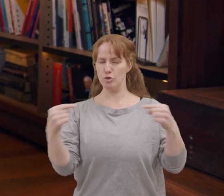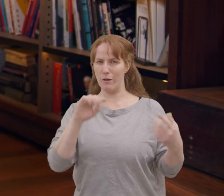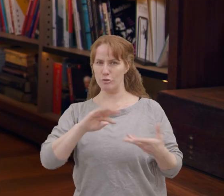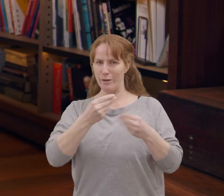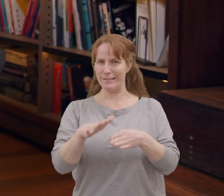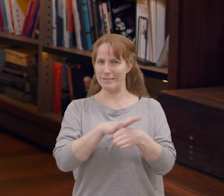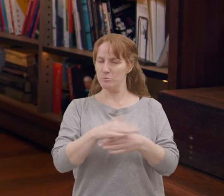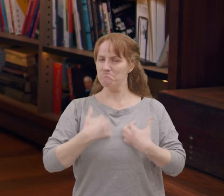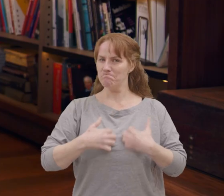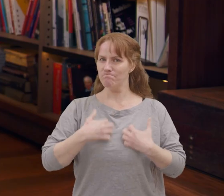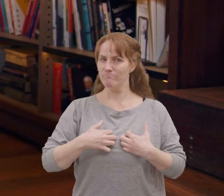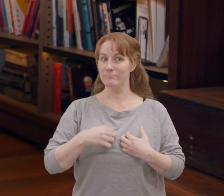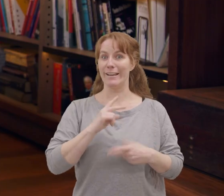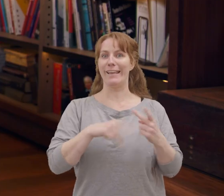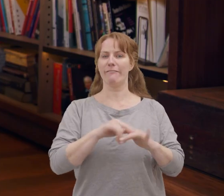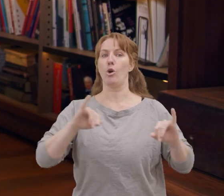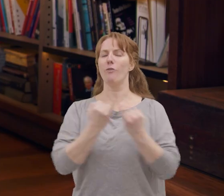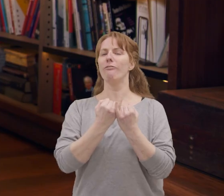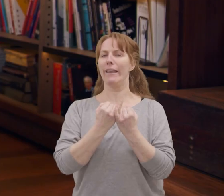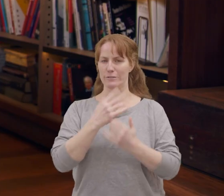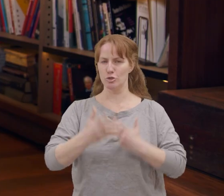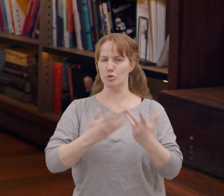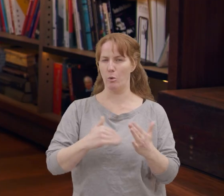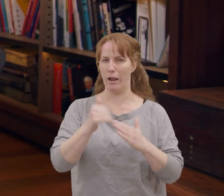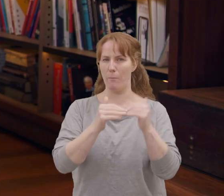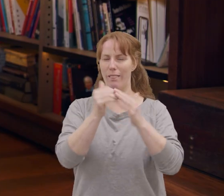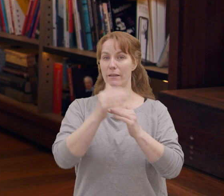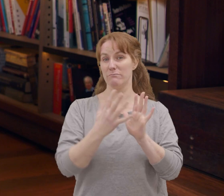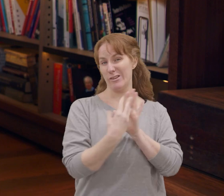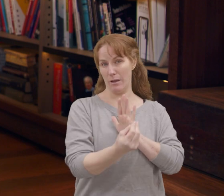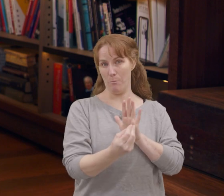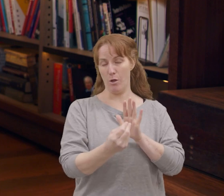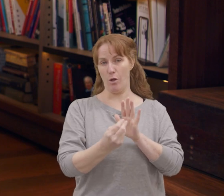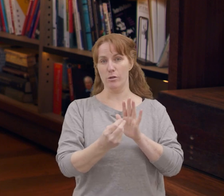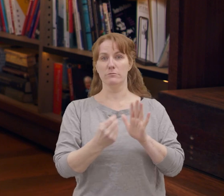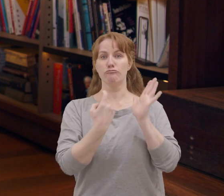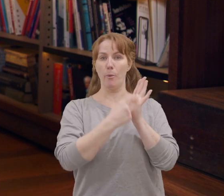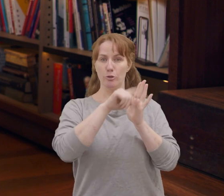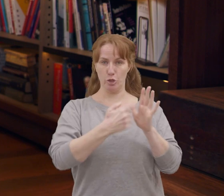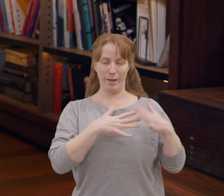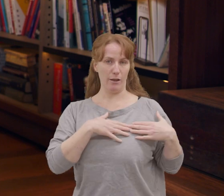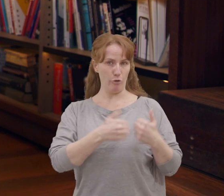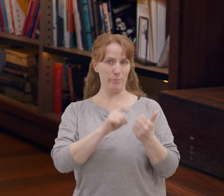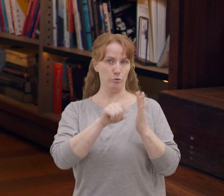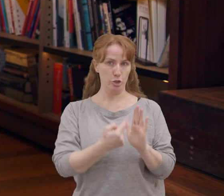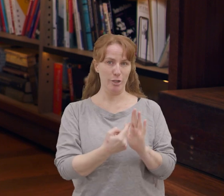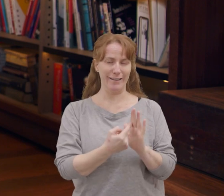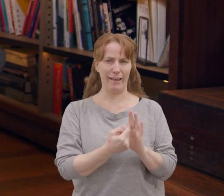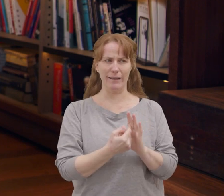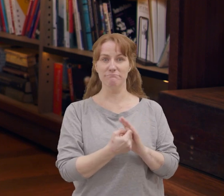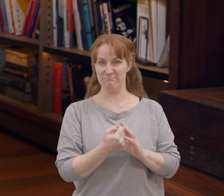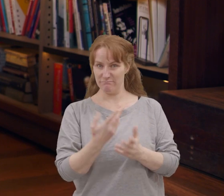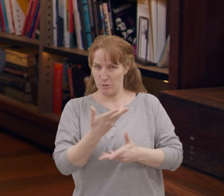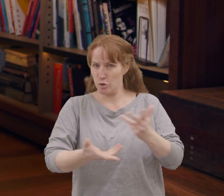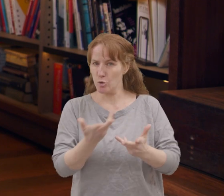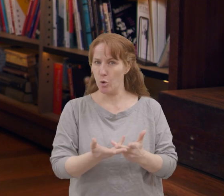and characters that have conflict help us build a story. For example, in a play like Romeo and Juliet, even though the story is